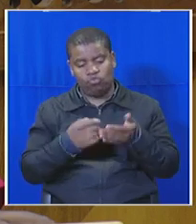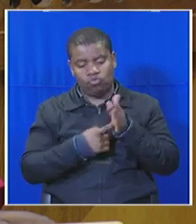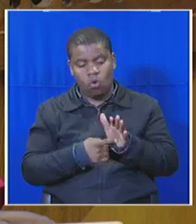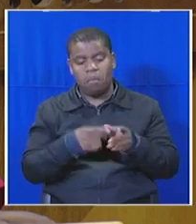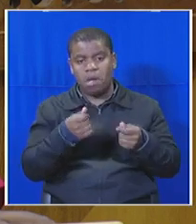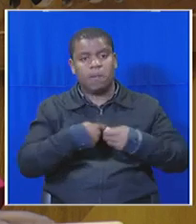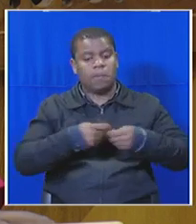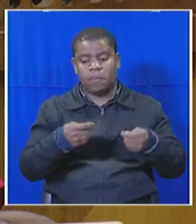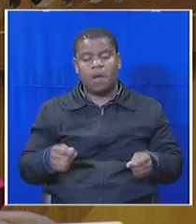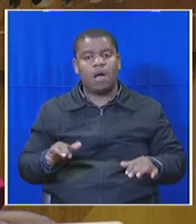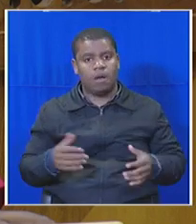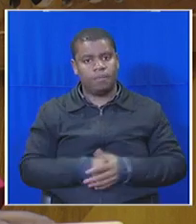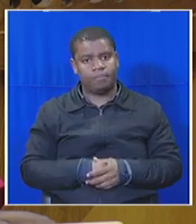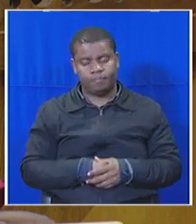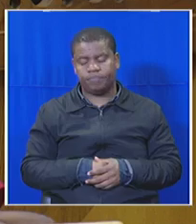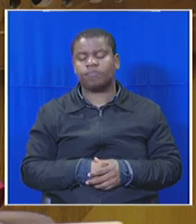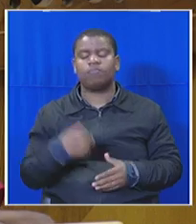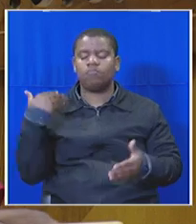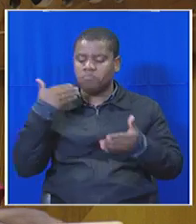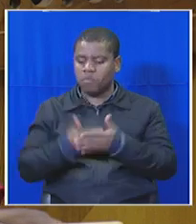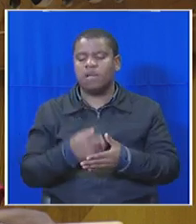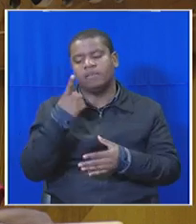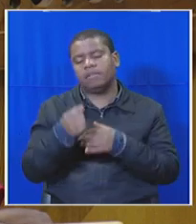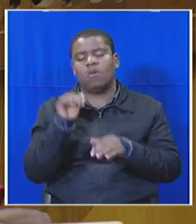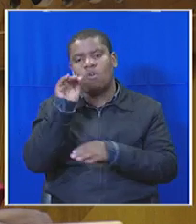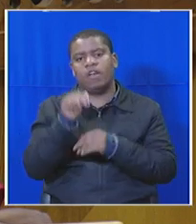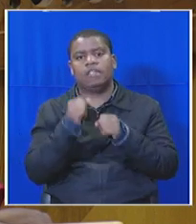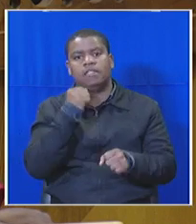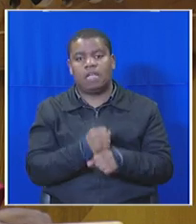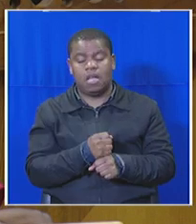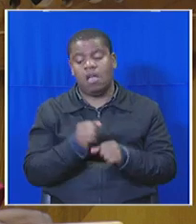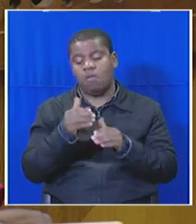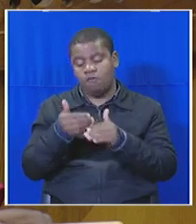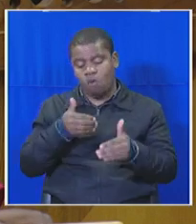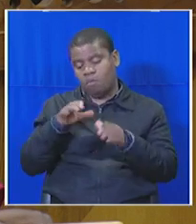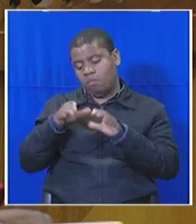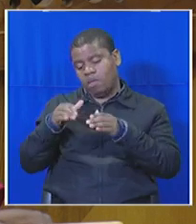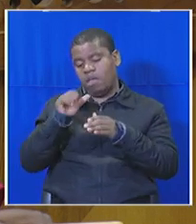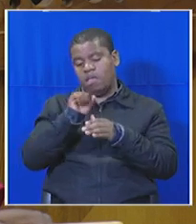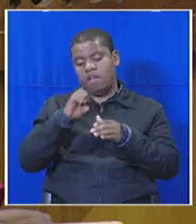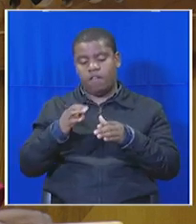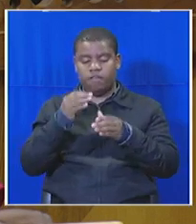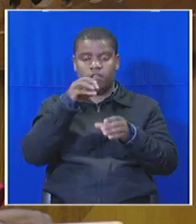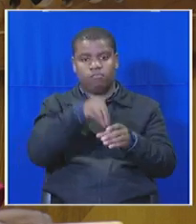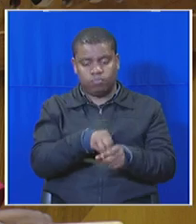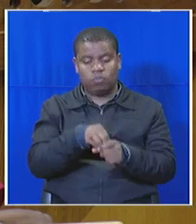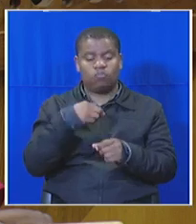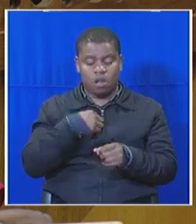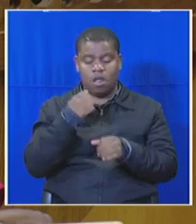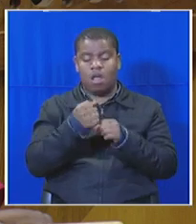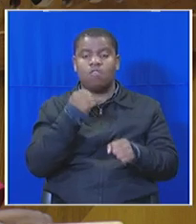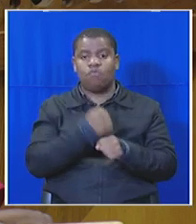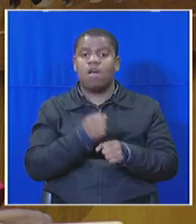the monies received. It has been more than a year before even EFF arrived in this parliament that now the House is adopting the annual